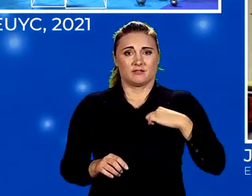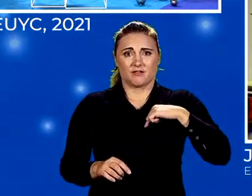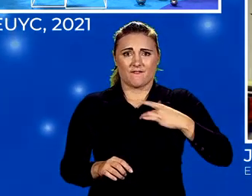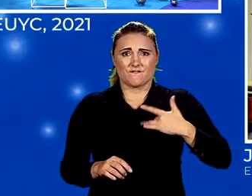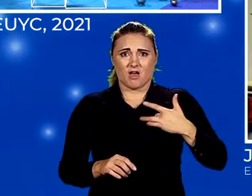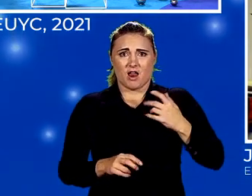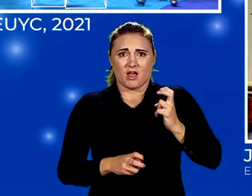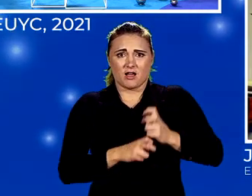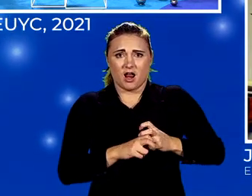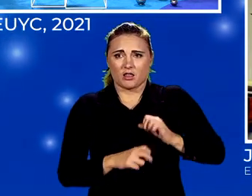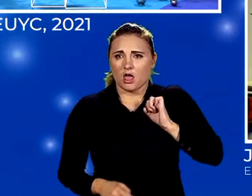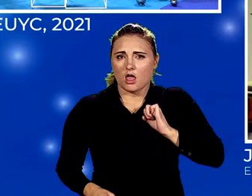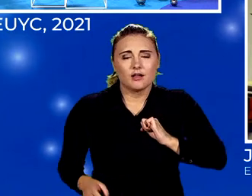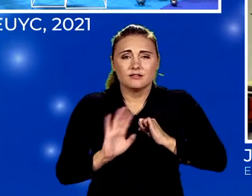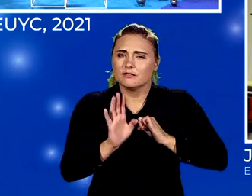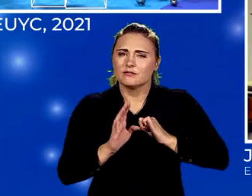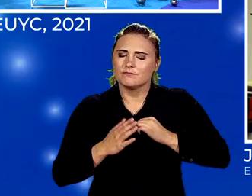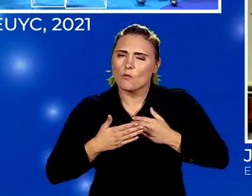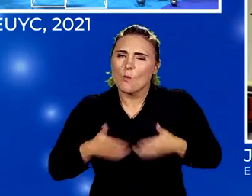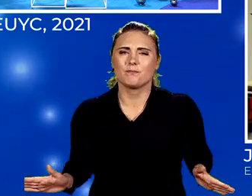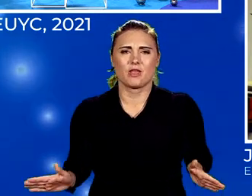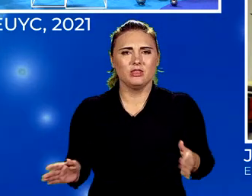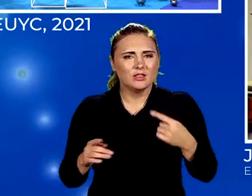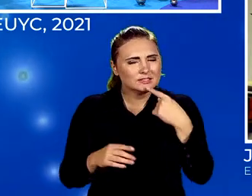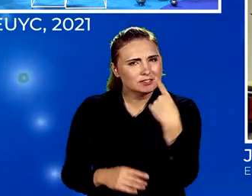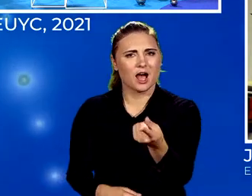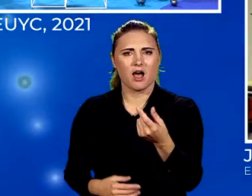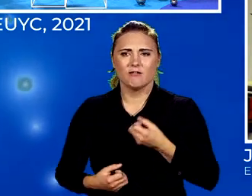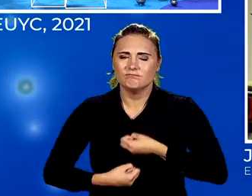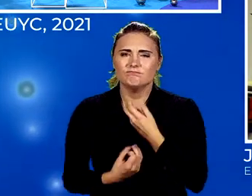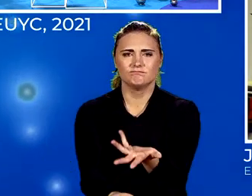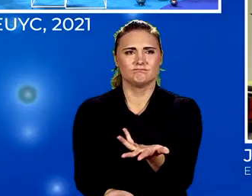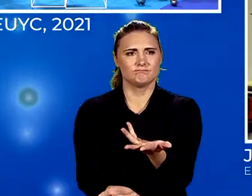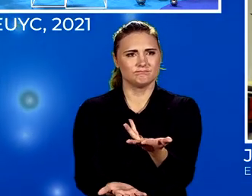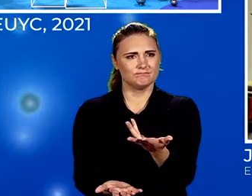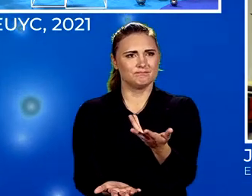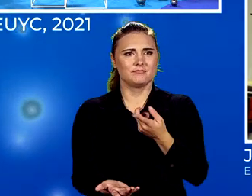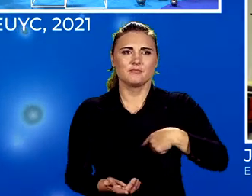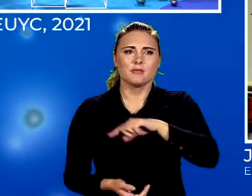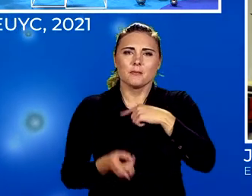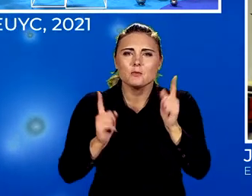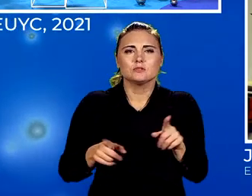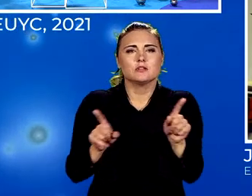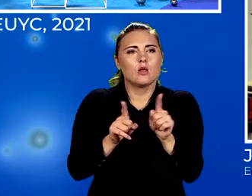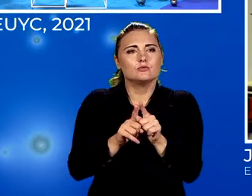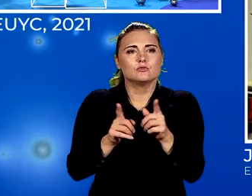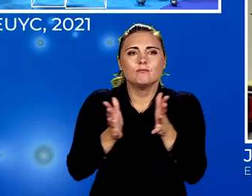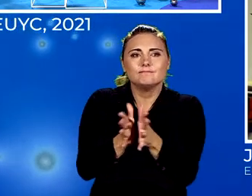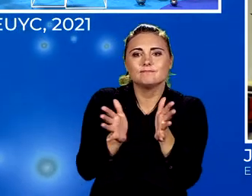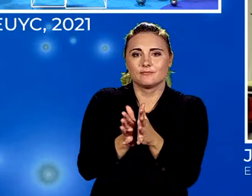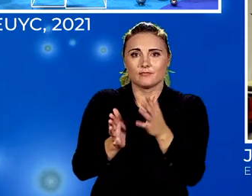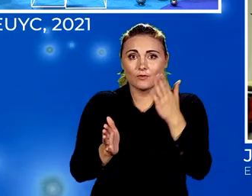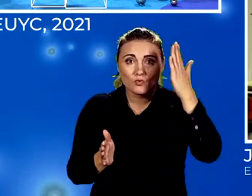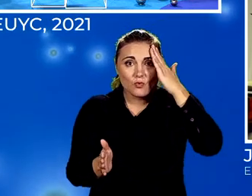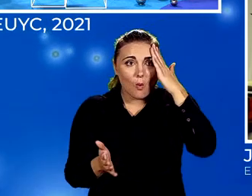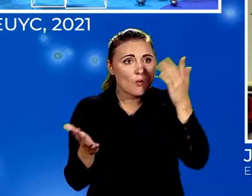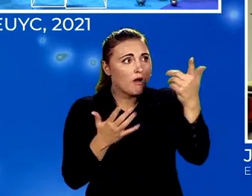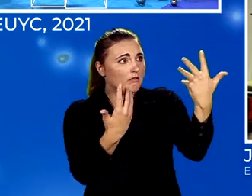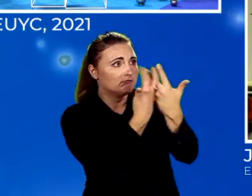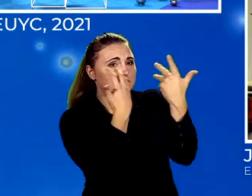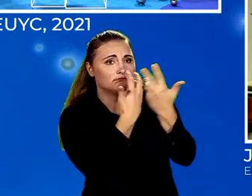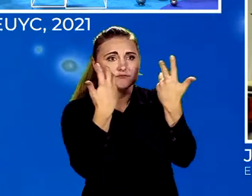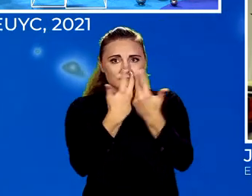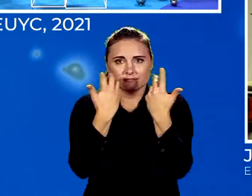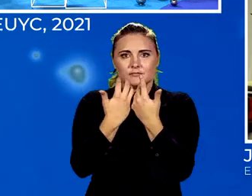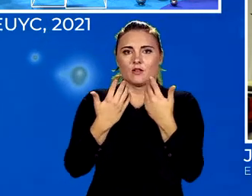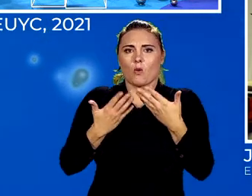think we should be very, I think we should dare to speak our minds and to be quite honest with the challenges we face